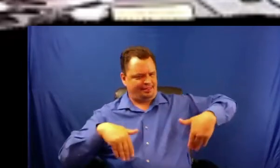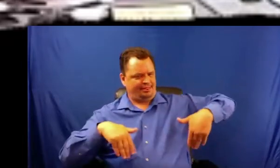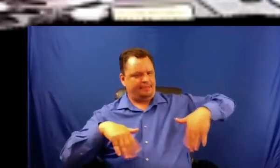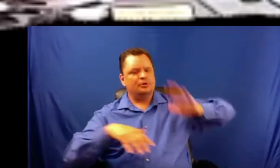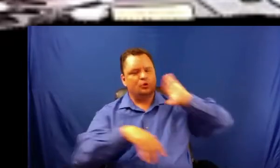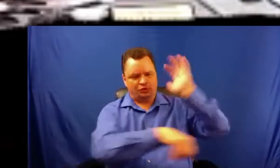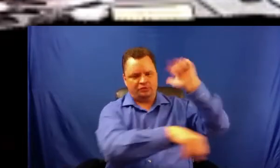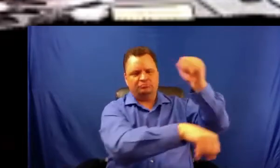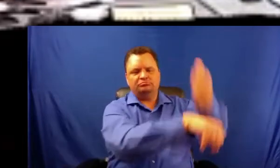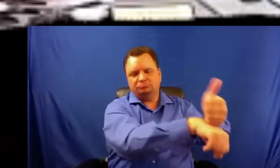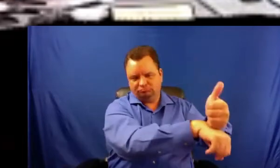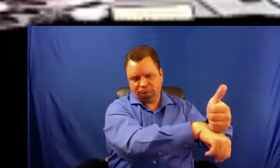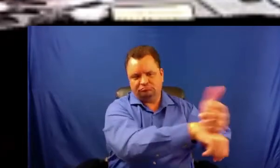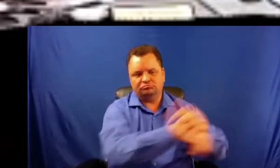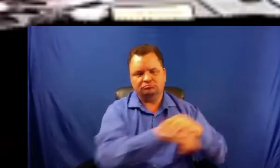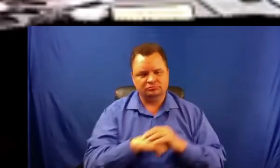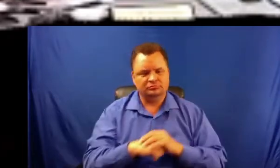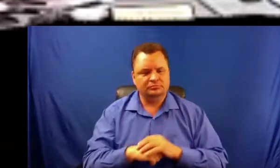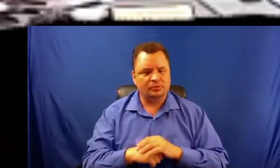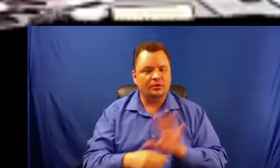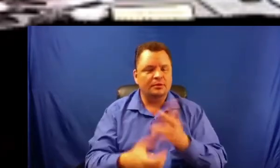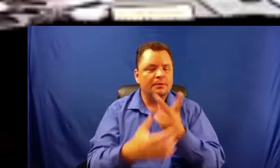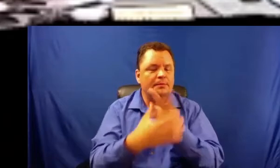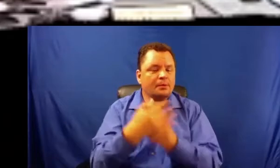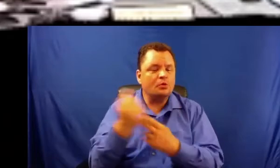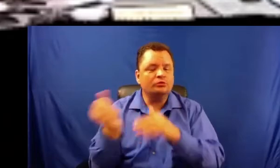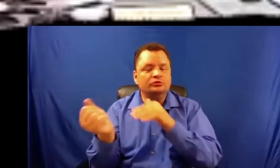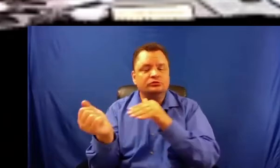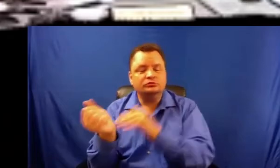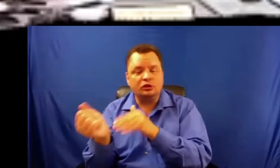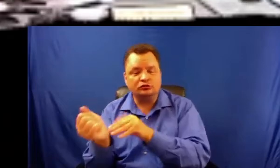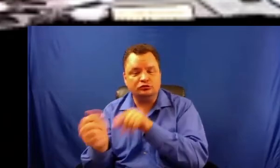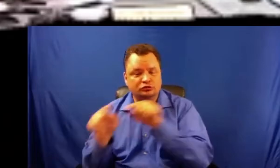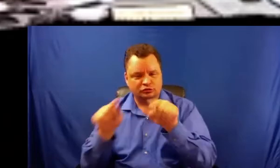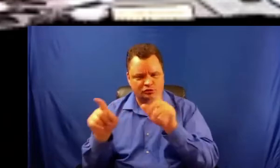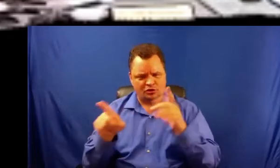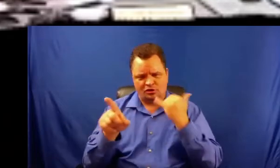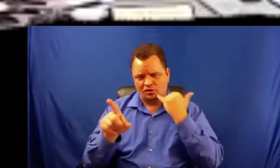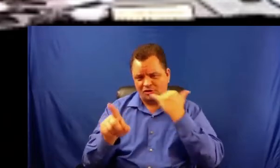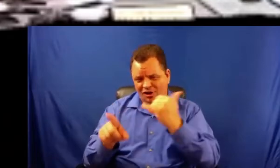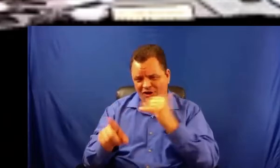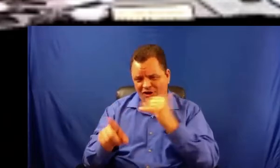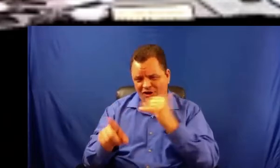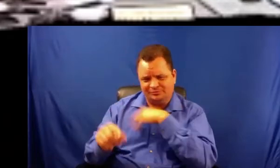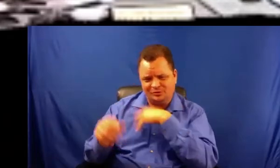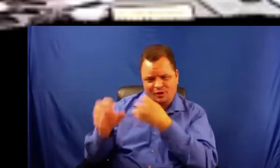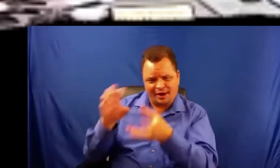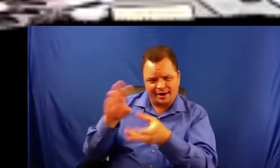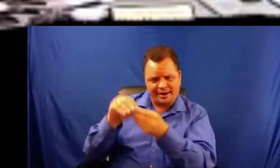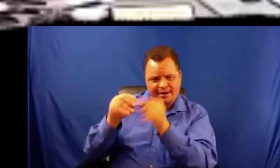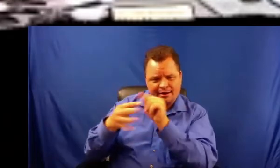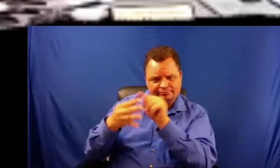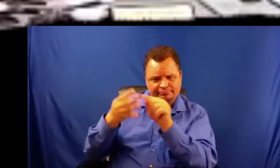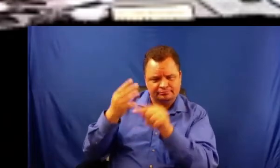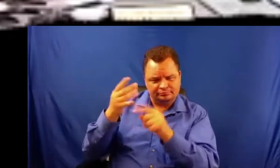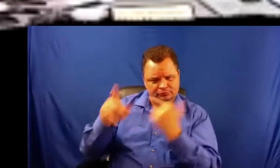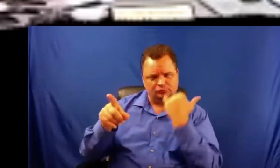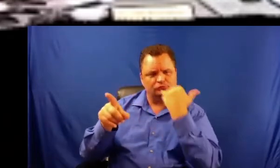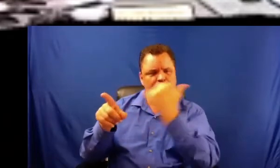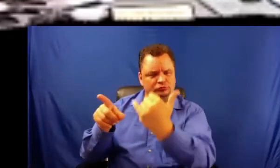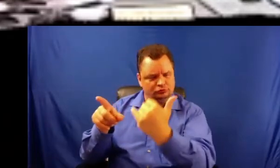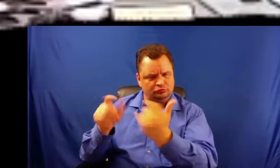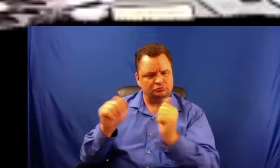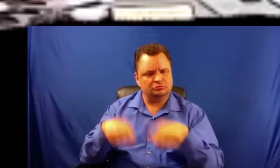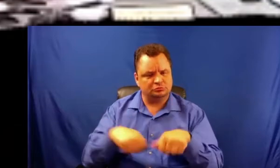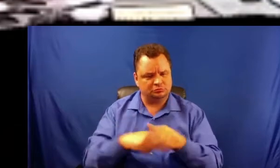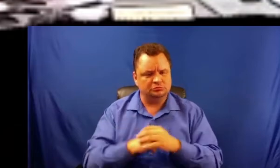of providers being able to get those flagged in the EMR, electronic medical record. So there is an ability